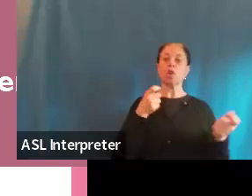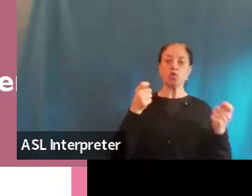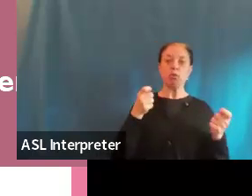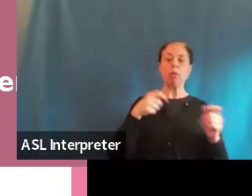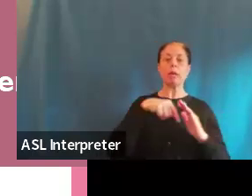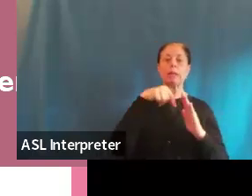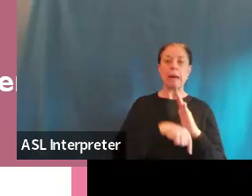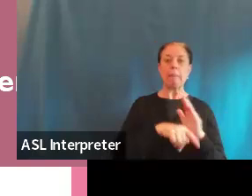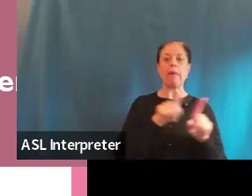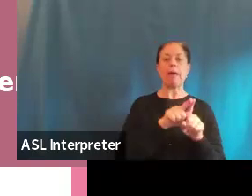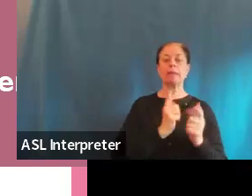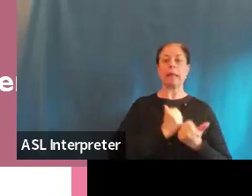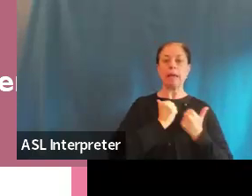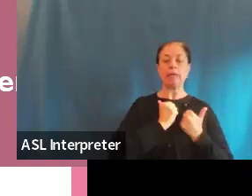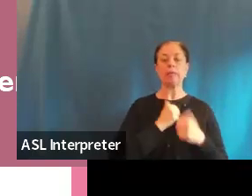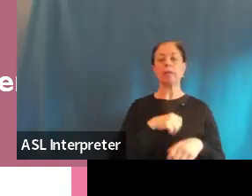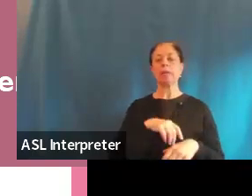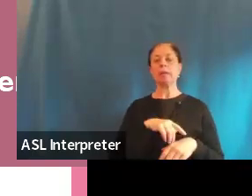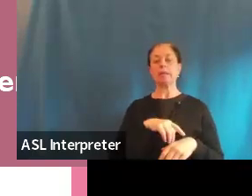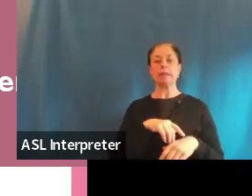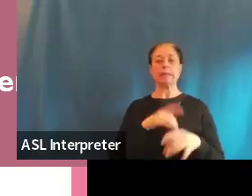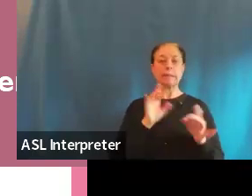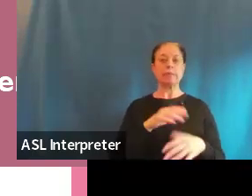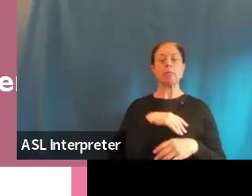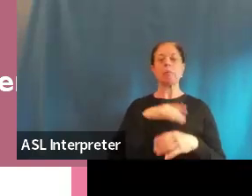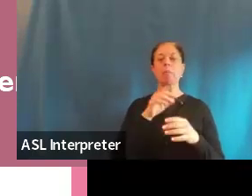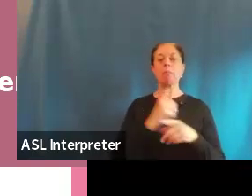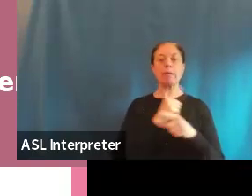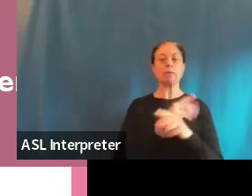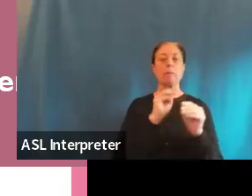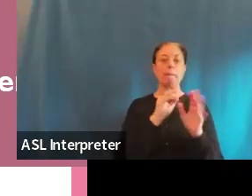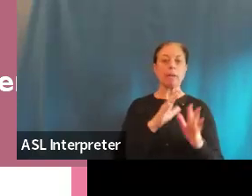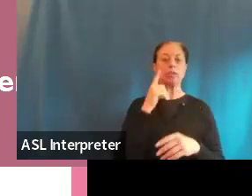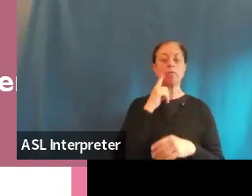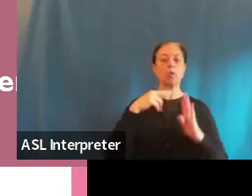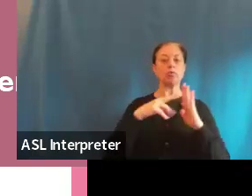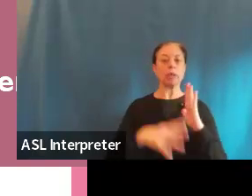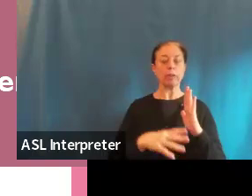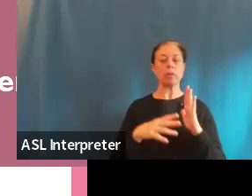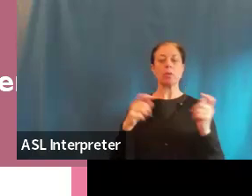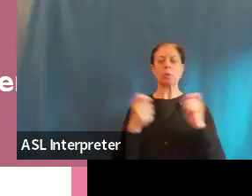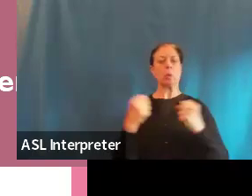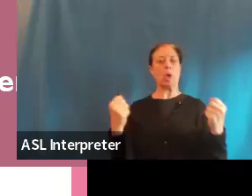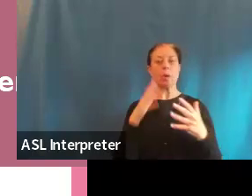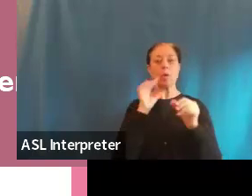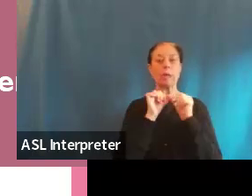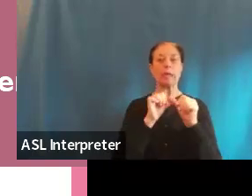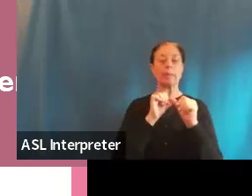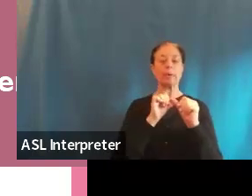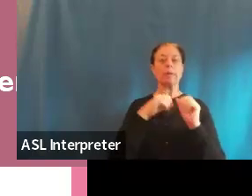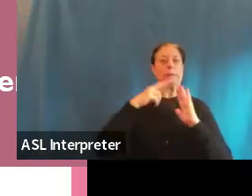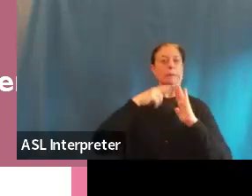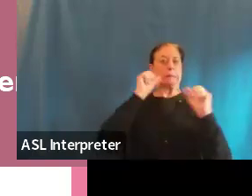as he was in life. A sinister practical magic for the YA reader, this wickedly twisted contemporary horror will keep readers up all